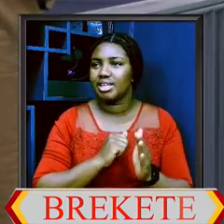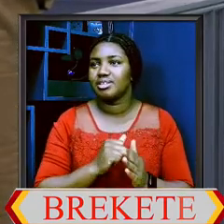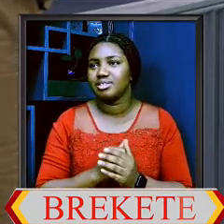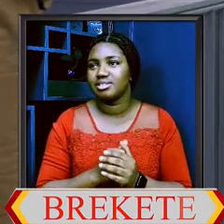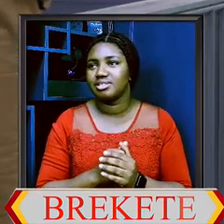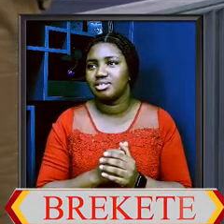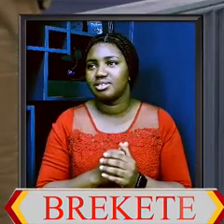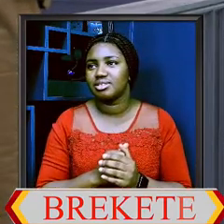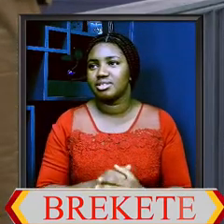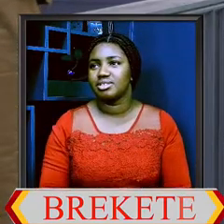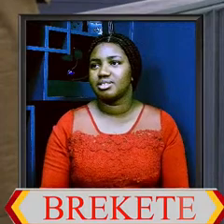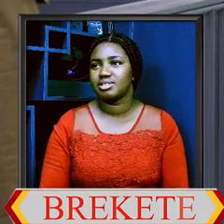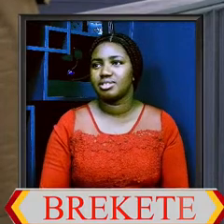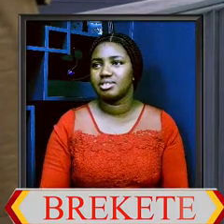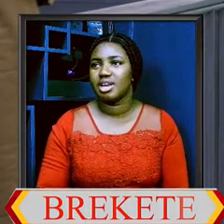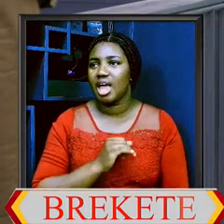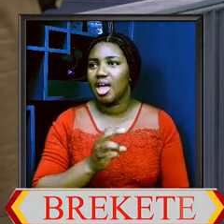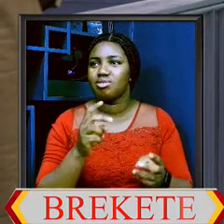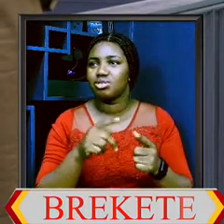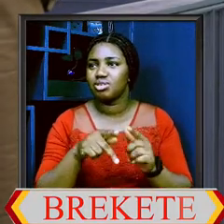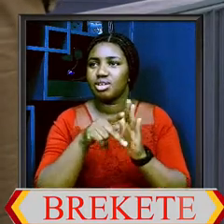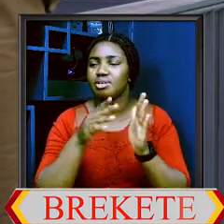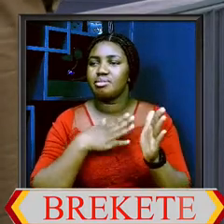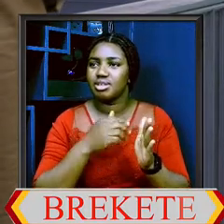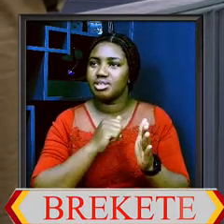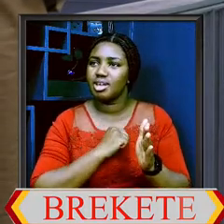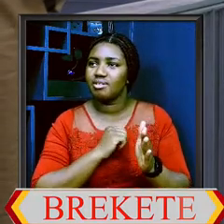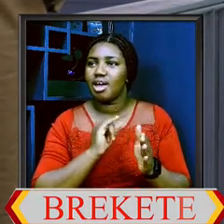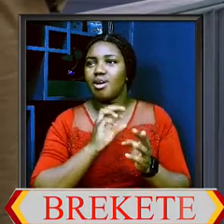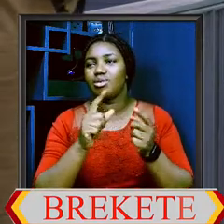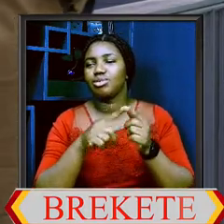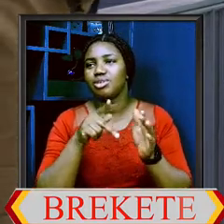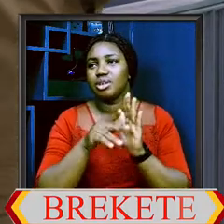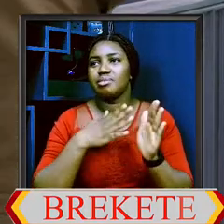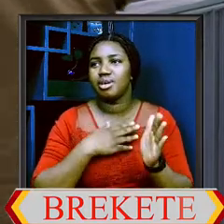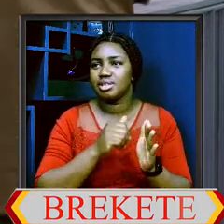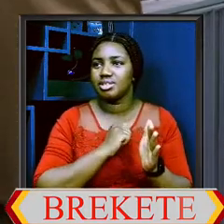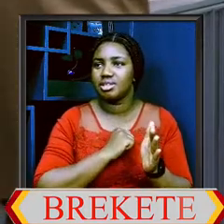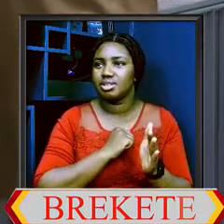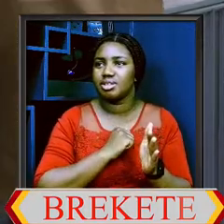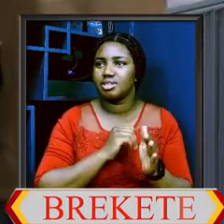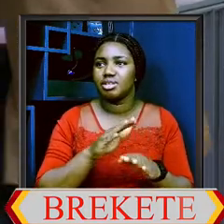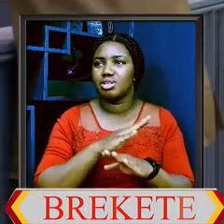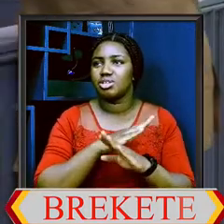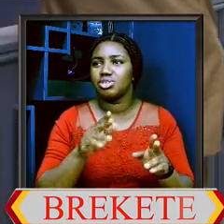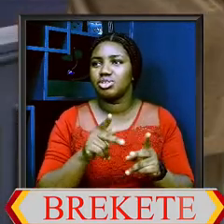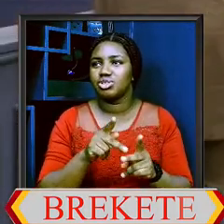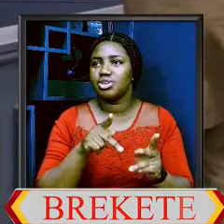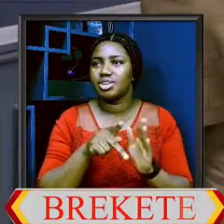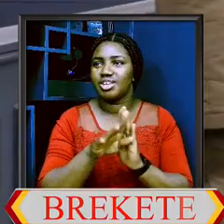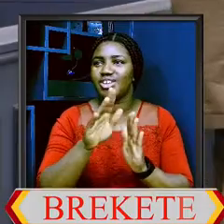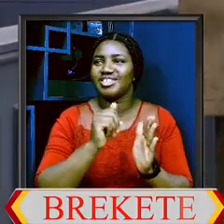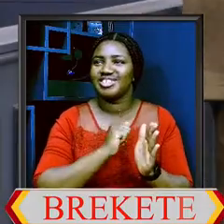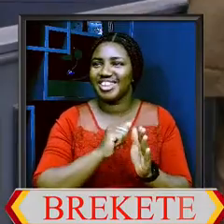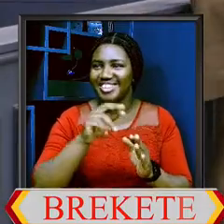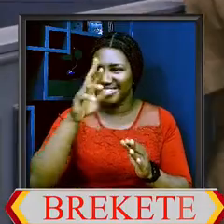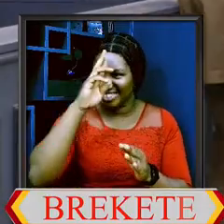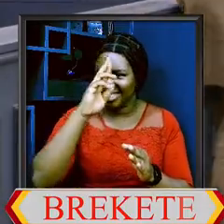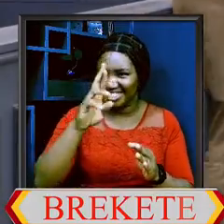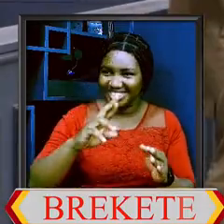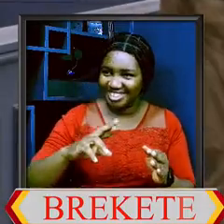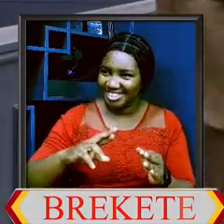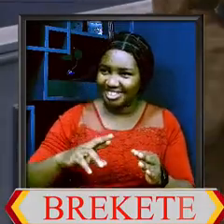I have to say is I want to kill myself I want to kill myself so don't kill yourselves at least